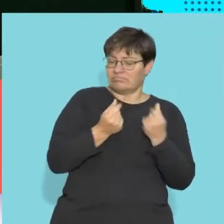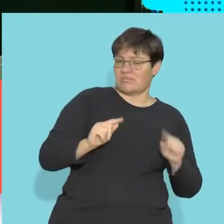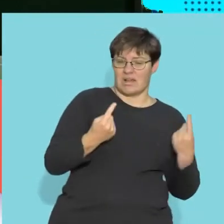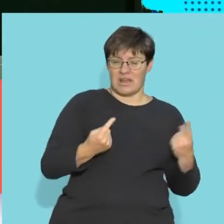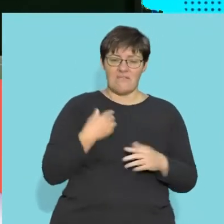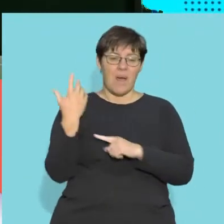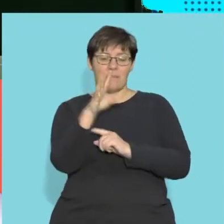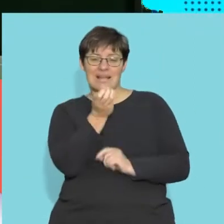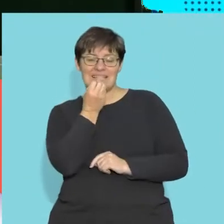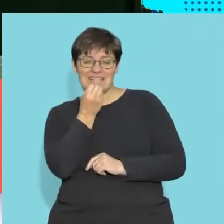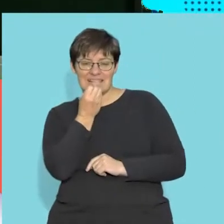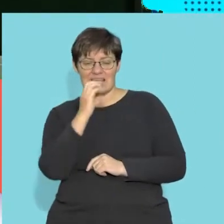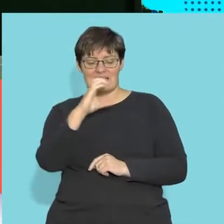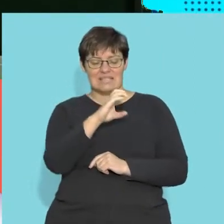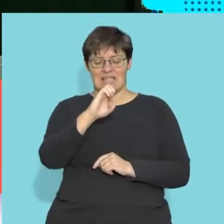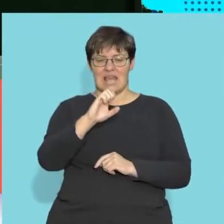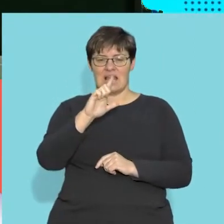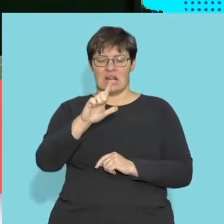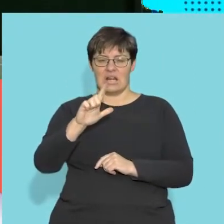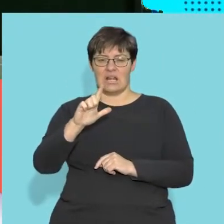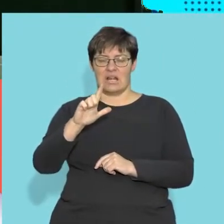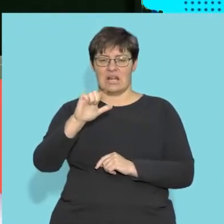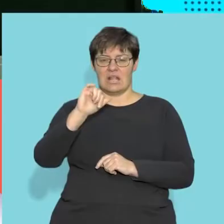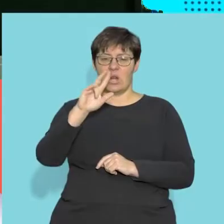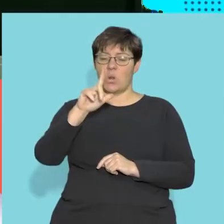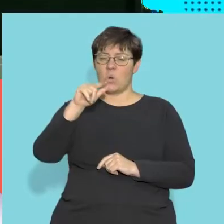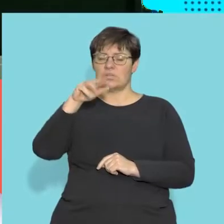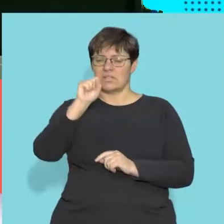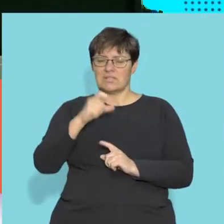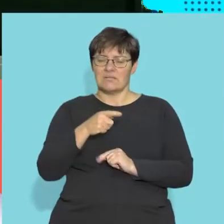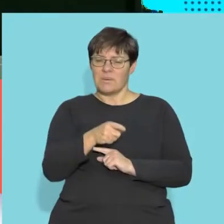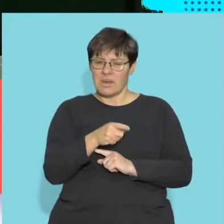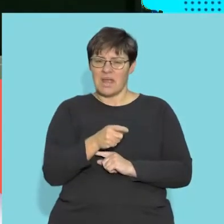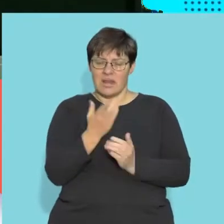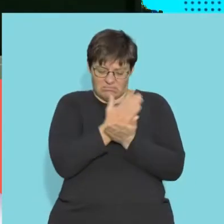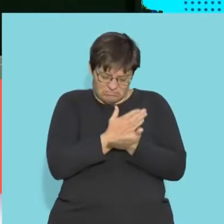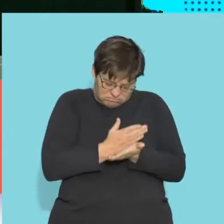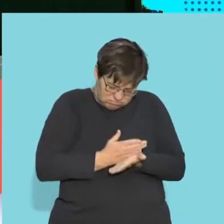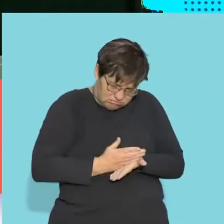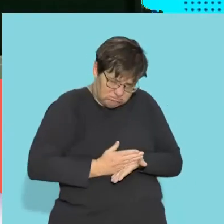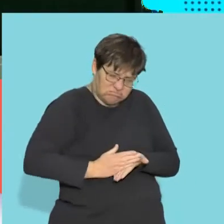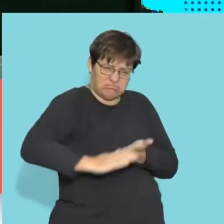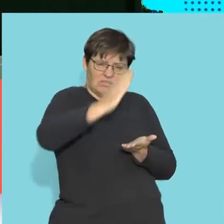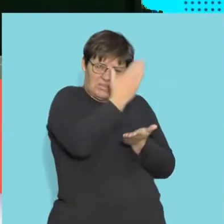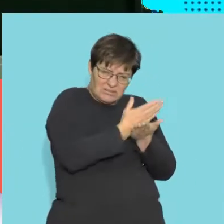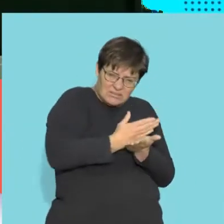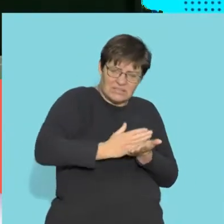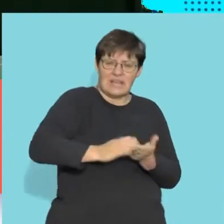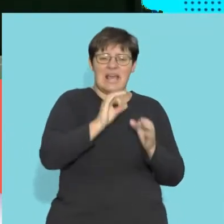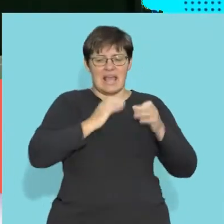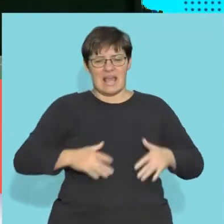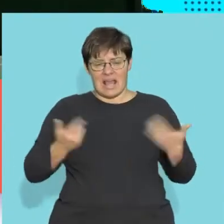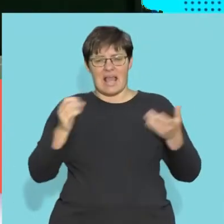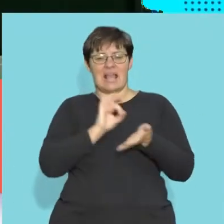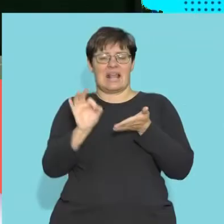material, cellulose goes through our body and scrapes our body clean. And it's really important to keep us nice and